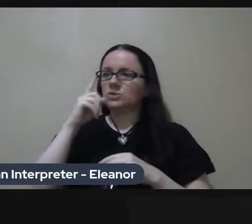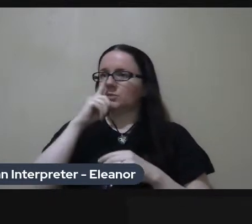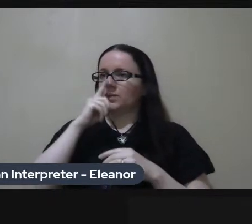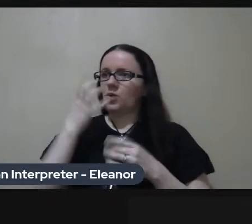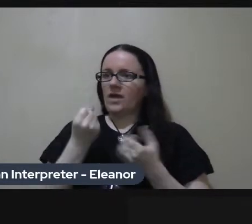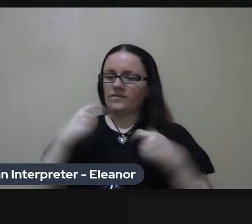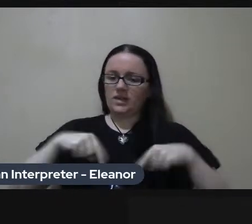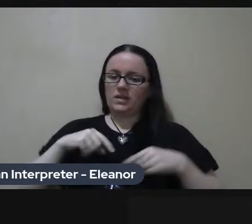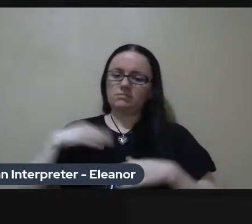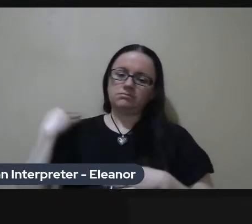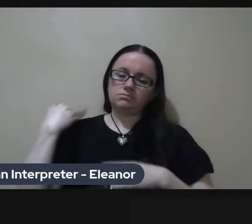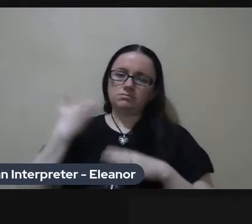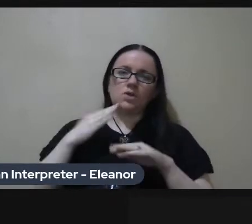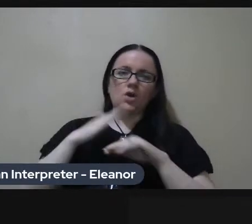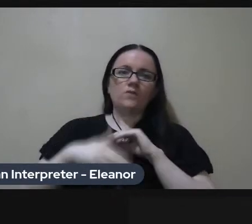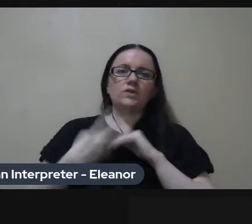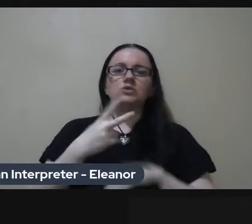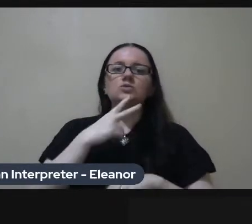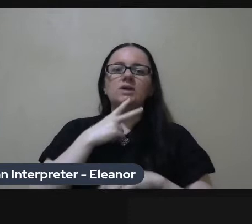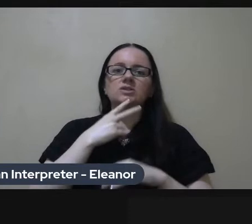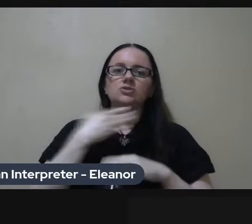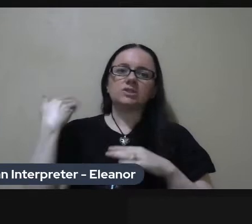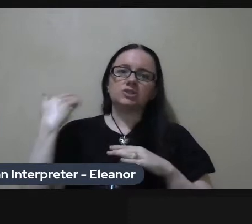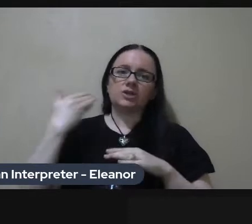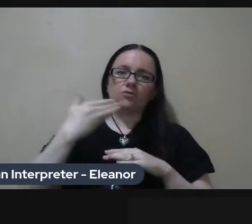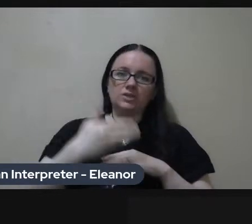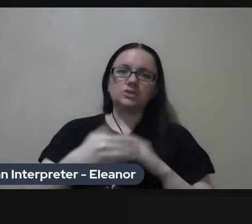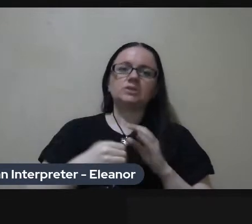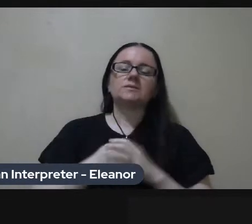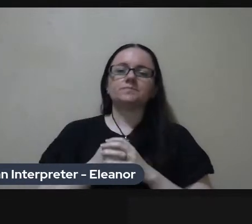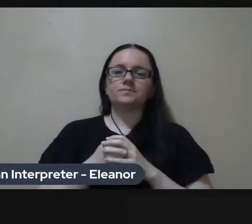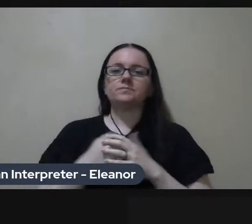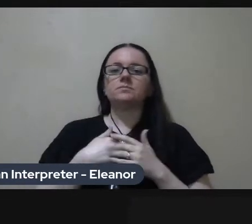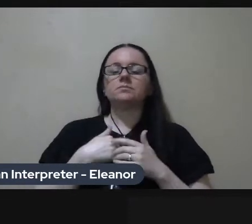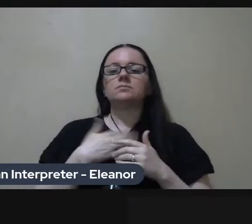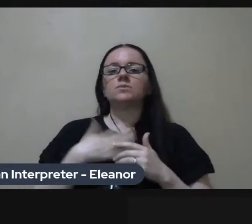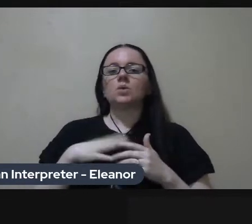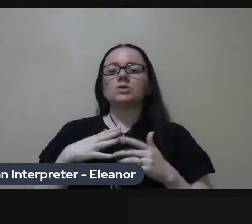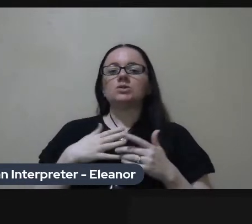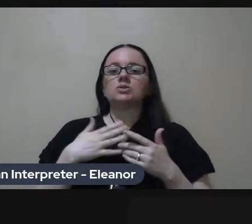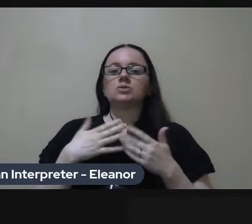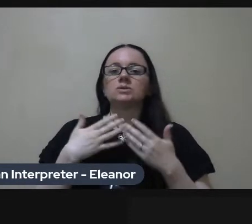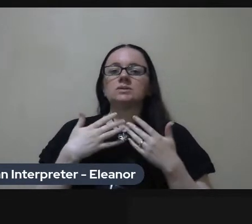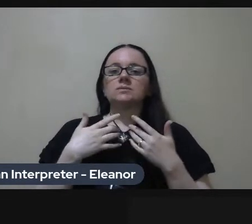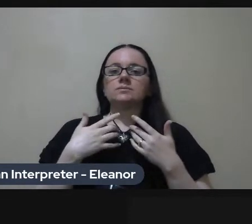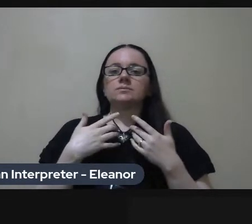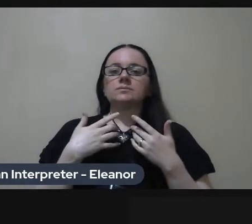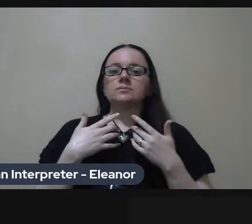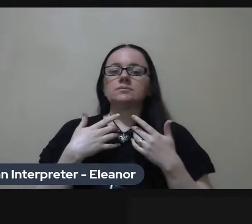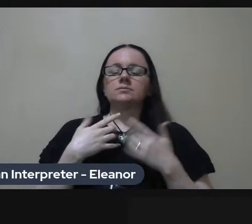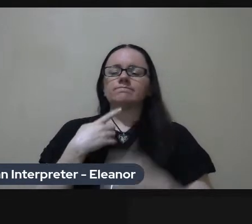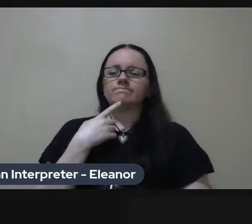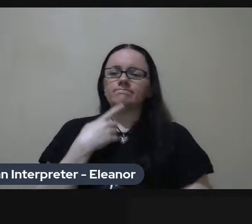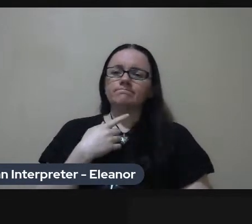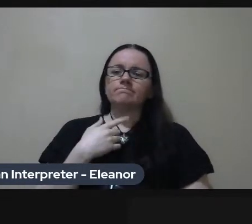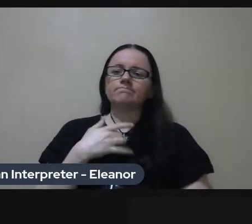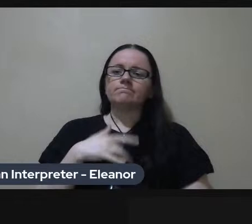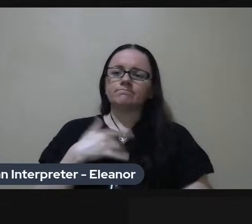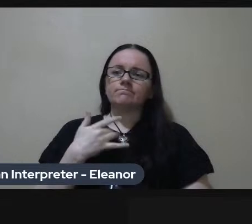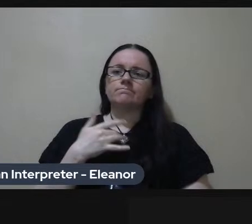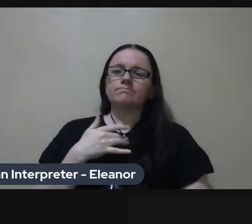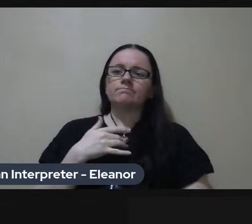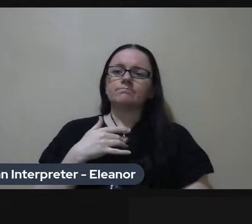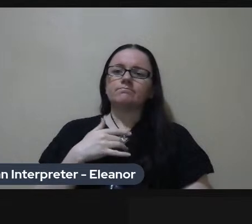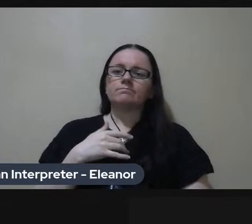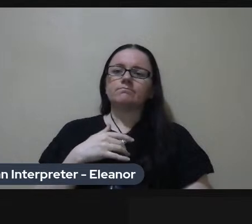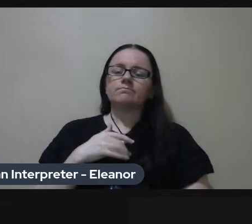than 200 generations. I'd also like to express regret at the indignities my family